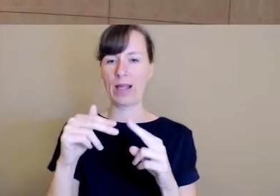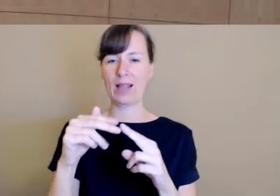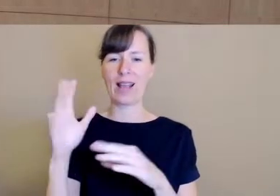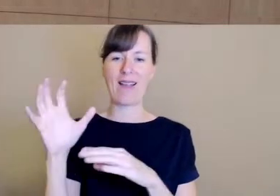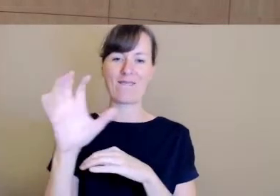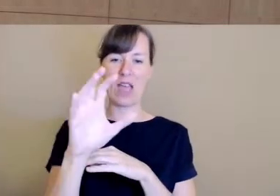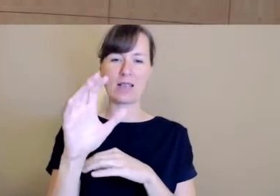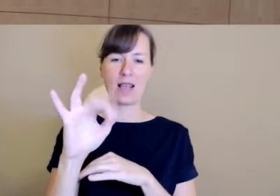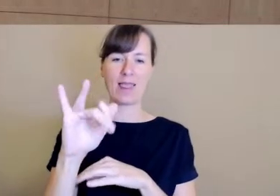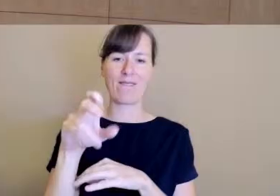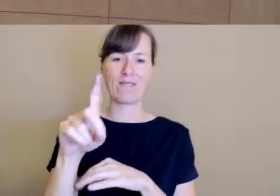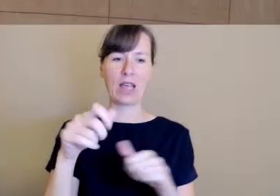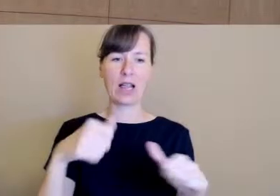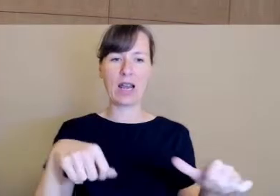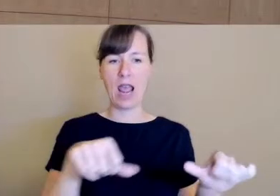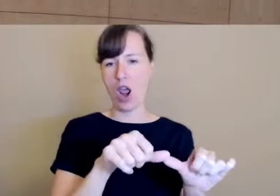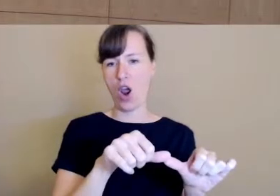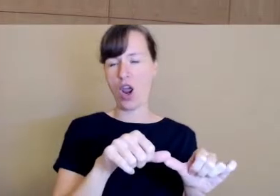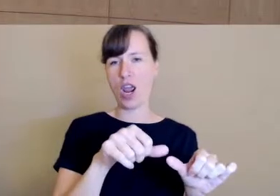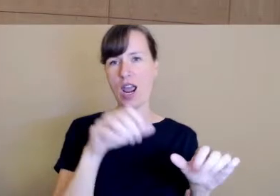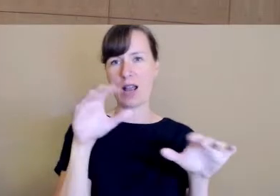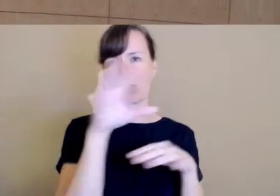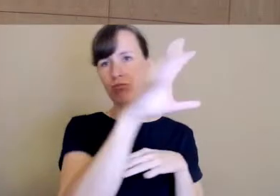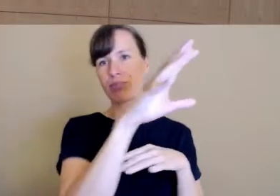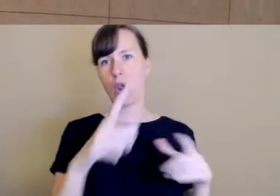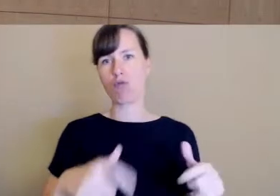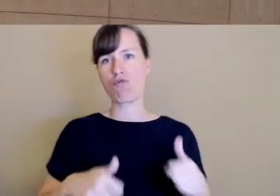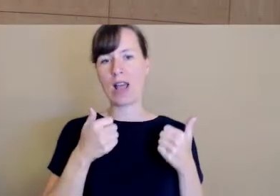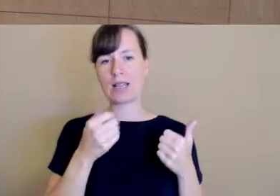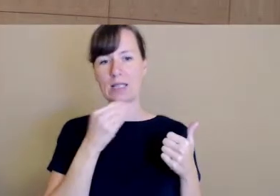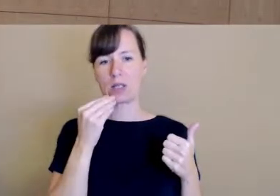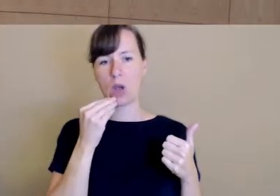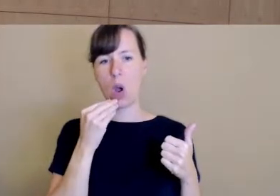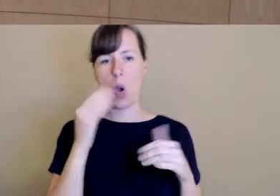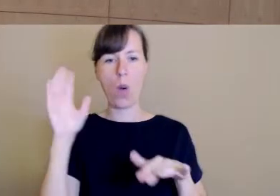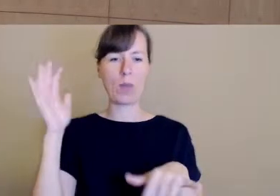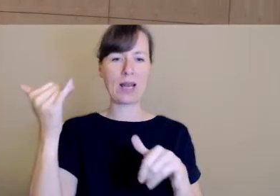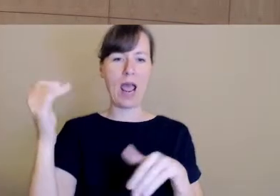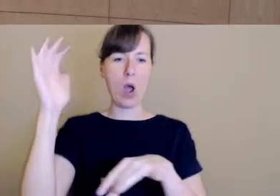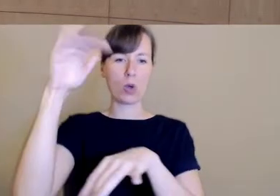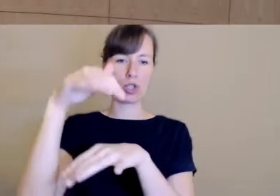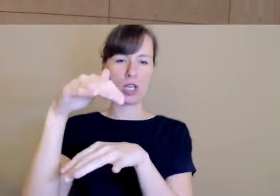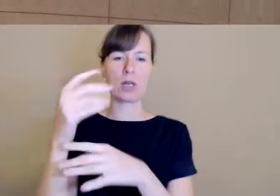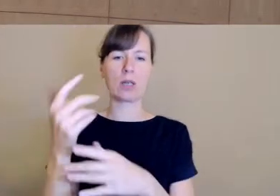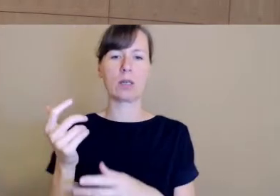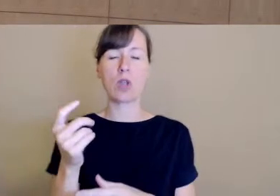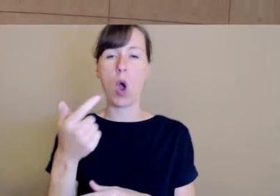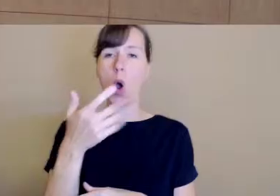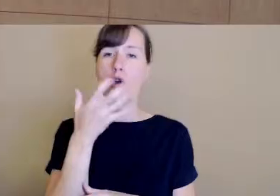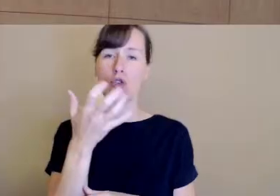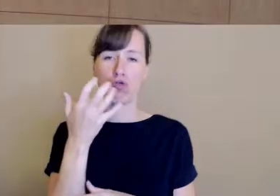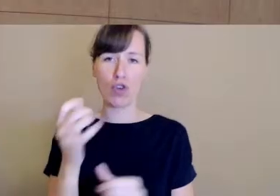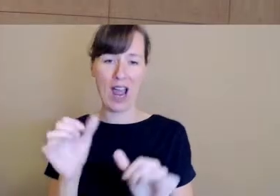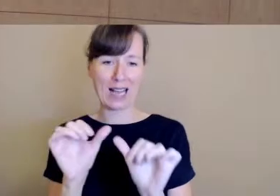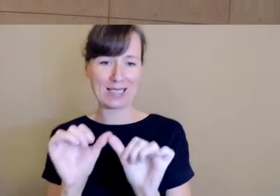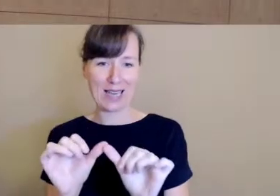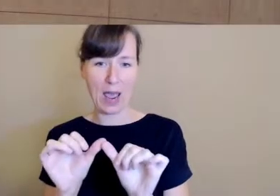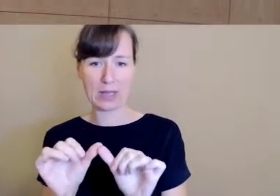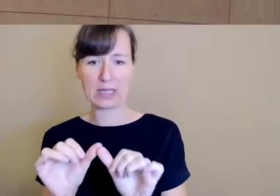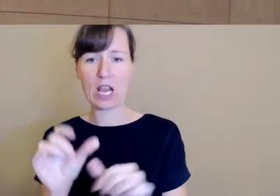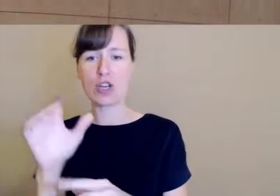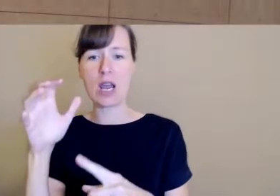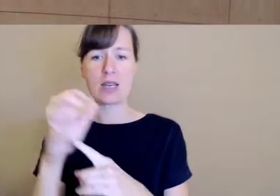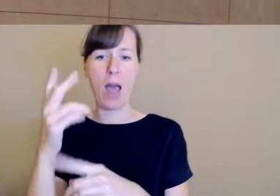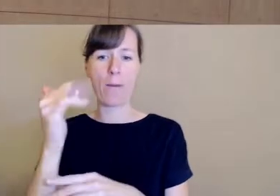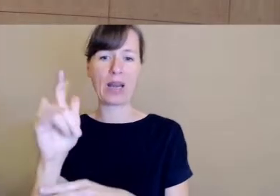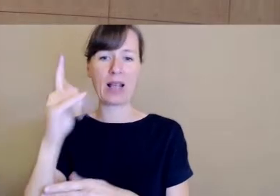Regarding the grass stabilization at the top of the hill in front of Town Hall and along the driveway down to the Ely